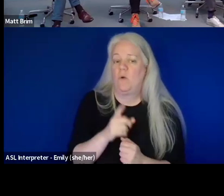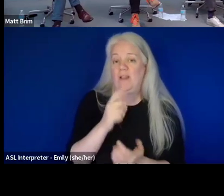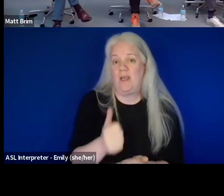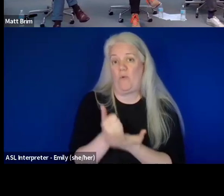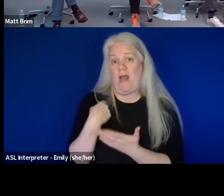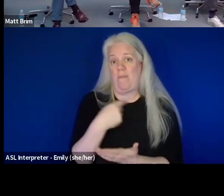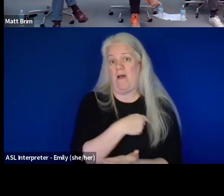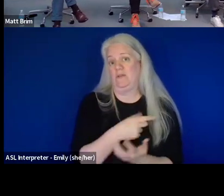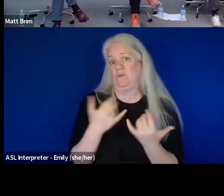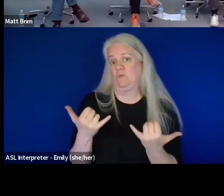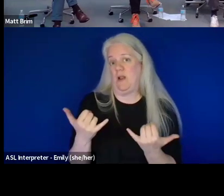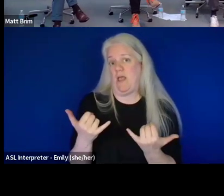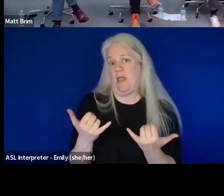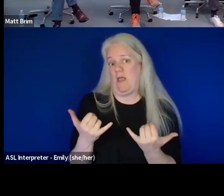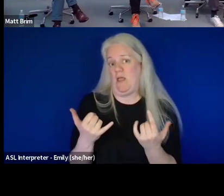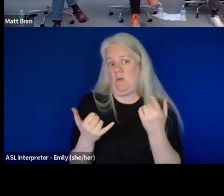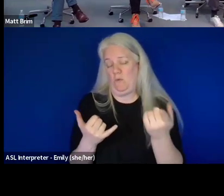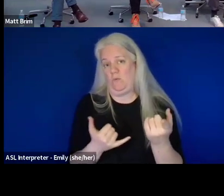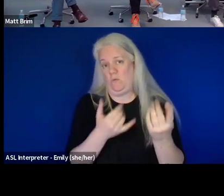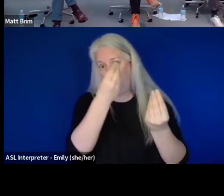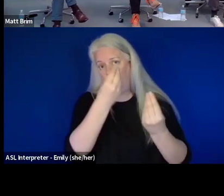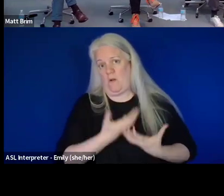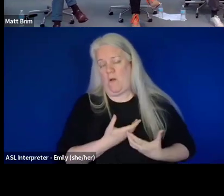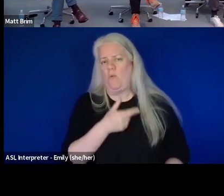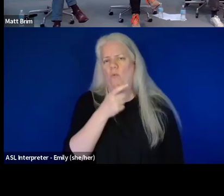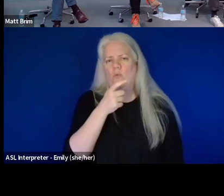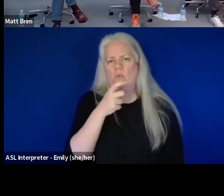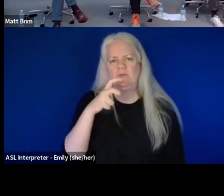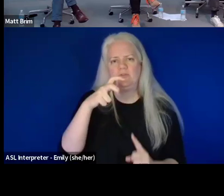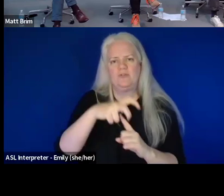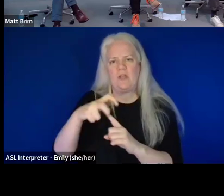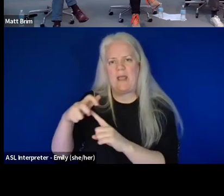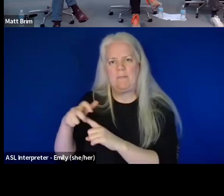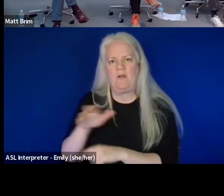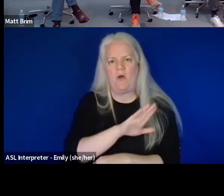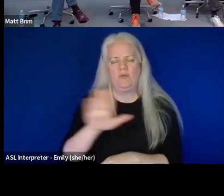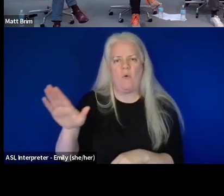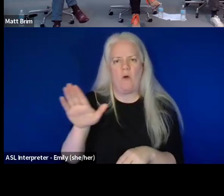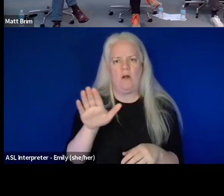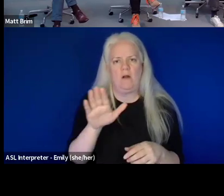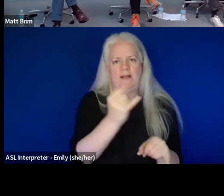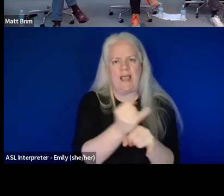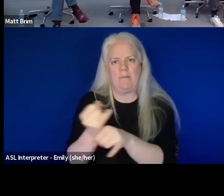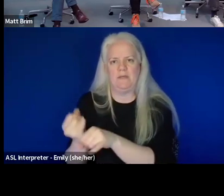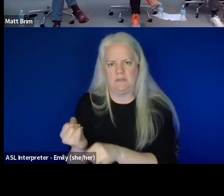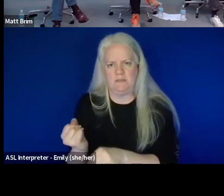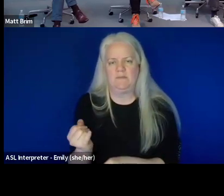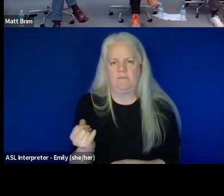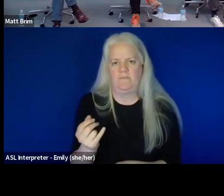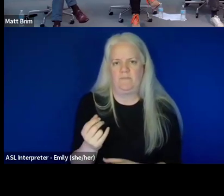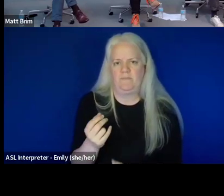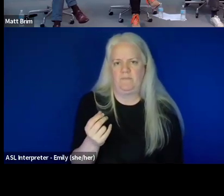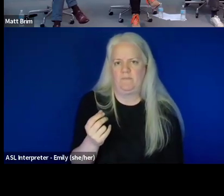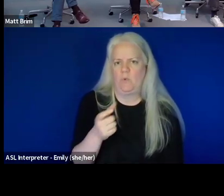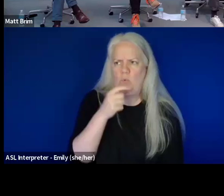the information that you could give to us is, who is the champion on your campus, or who would know, right? If you don't know the